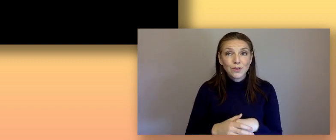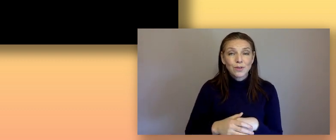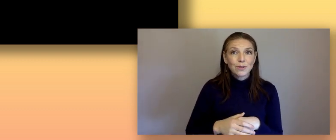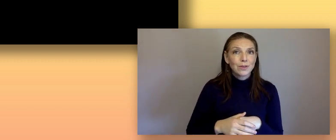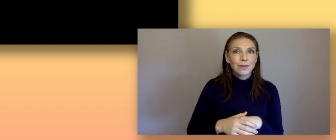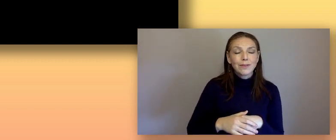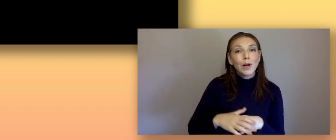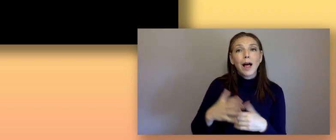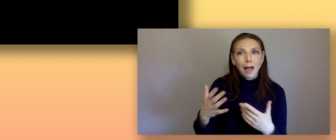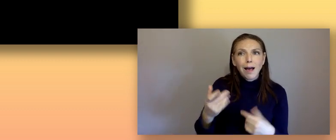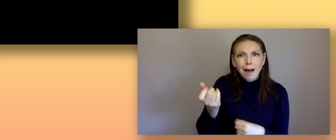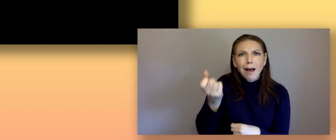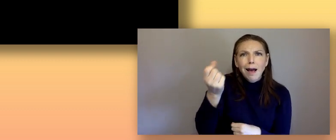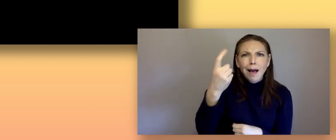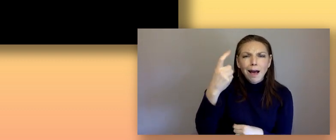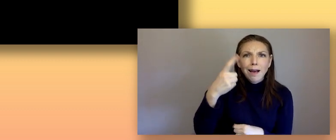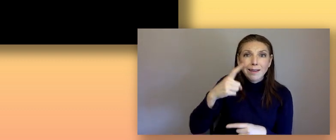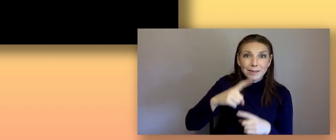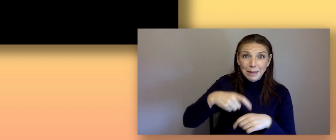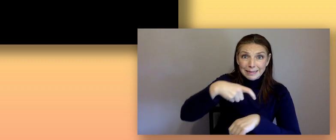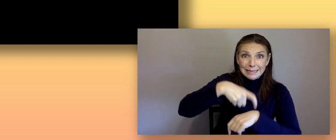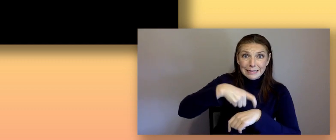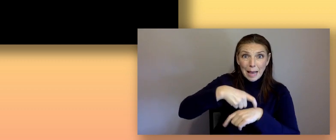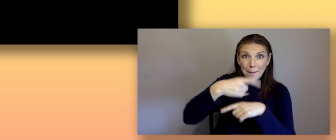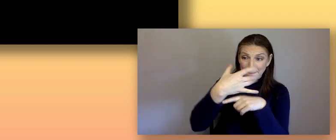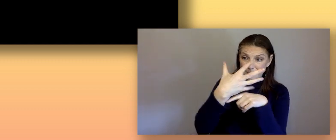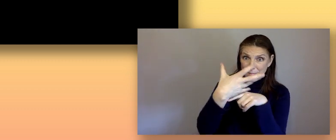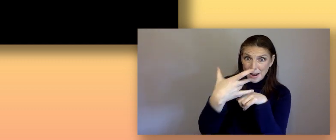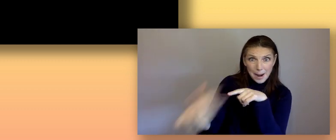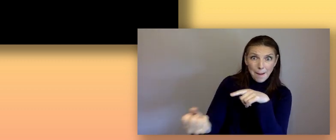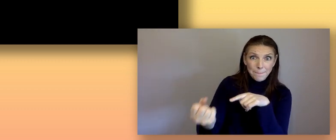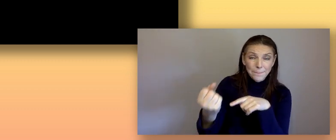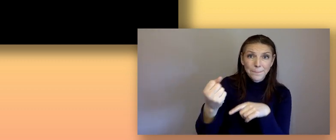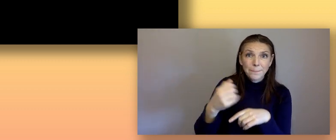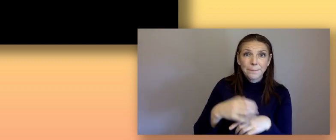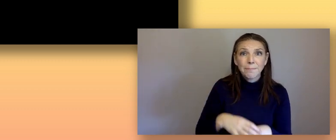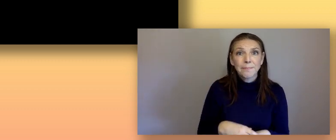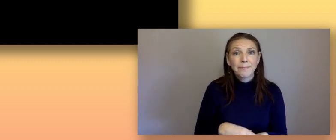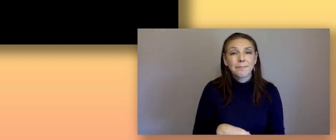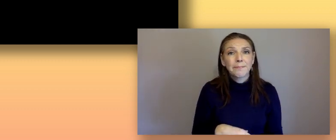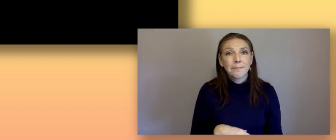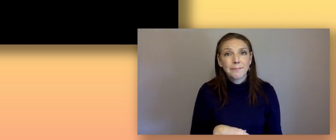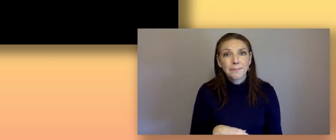well, Plymouth Rock. Posterity might run out after not too long.